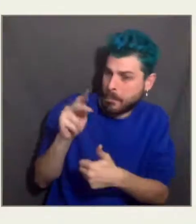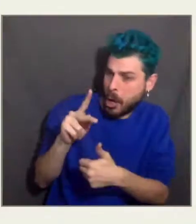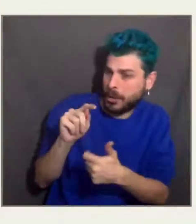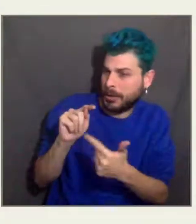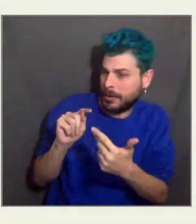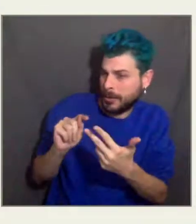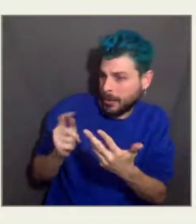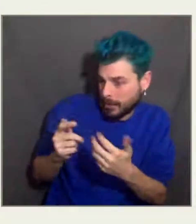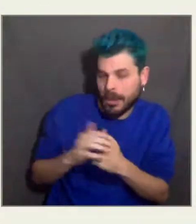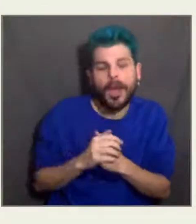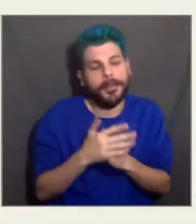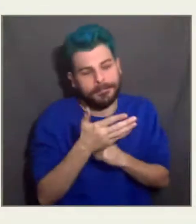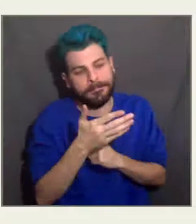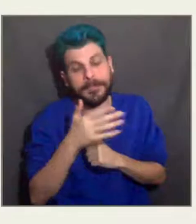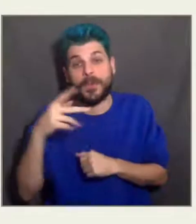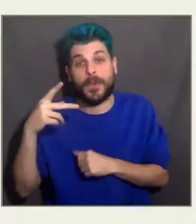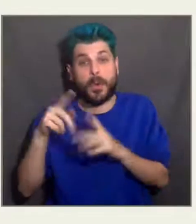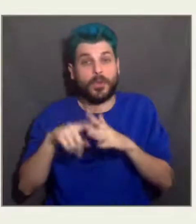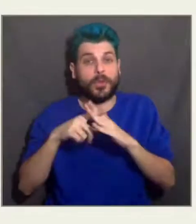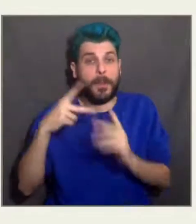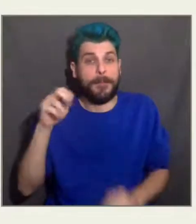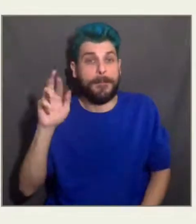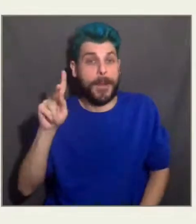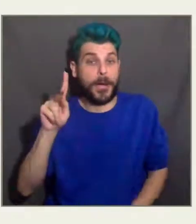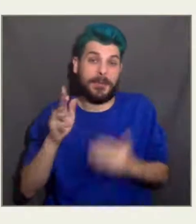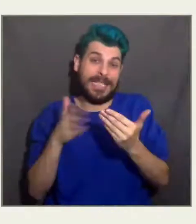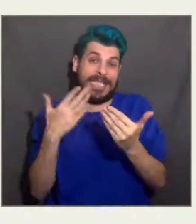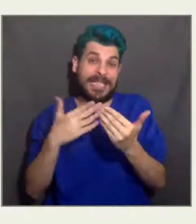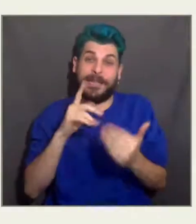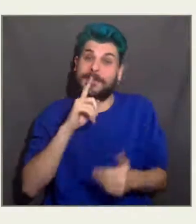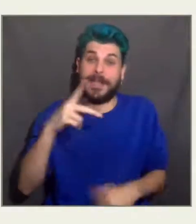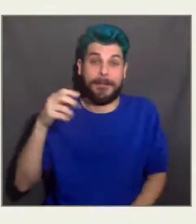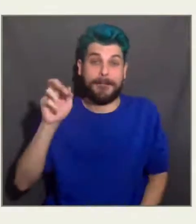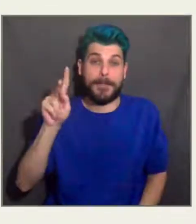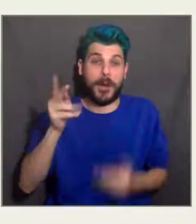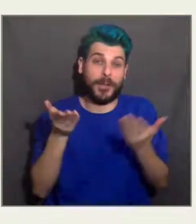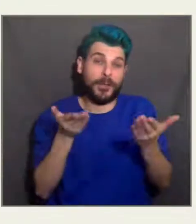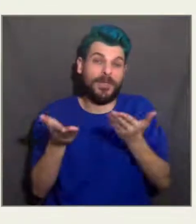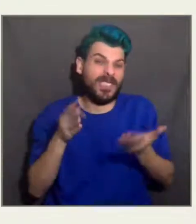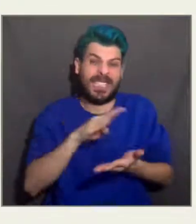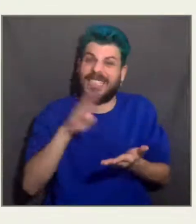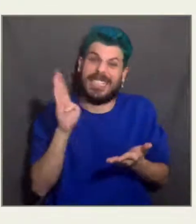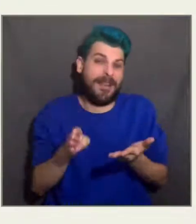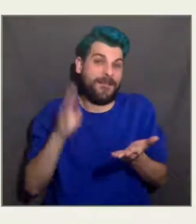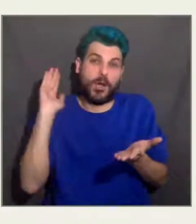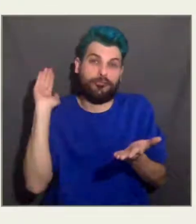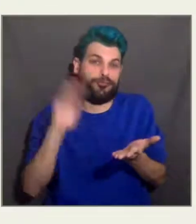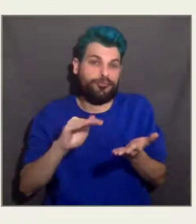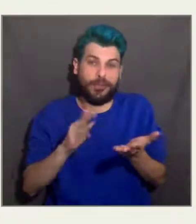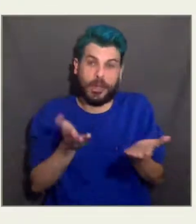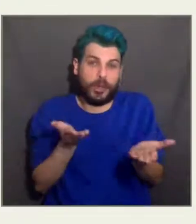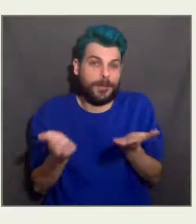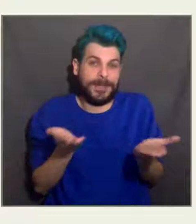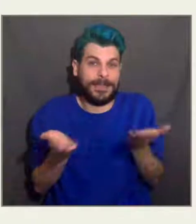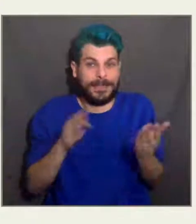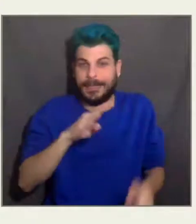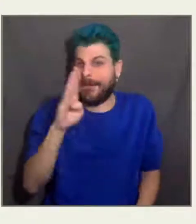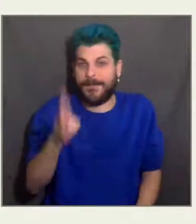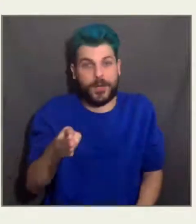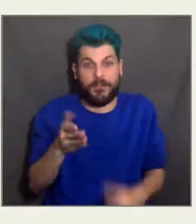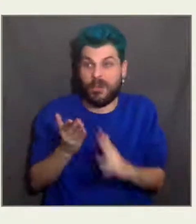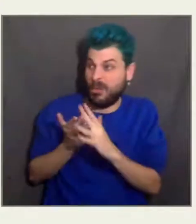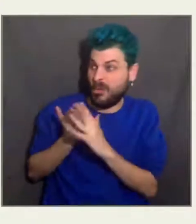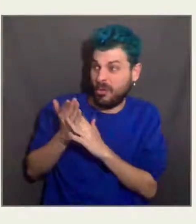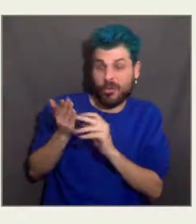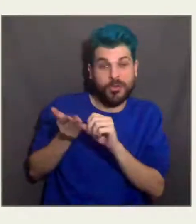easy one. We never had a reduction in services in our parks as we went through the pandemic, which is great